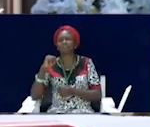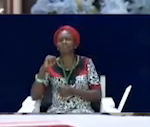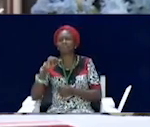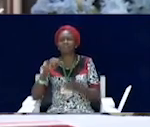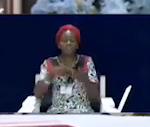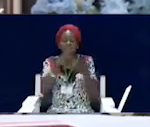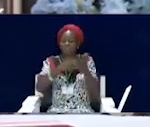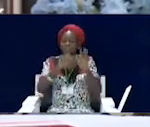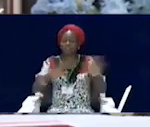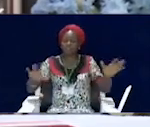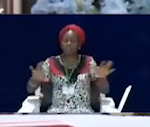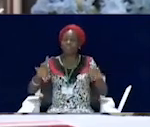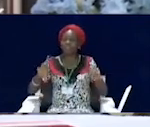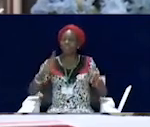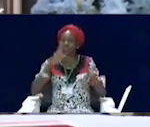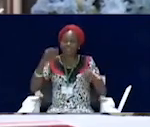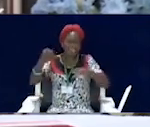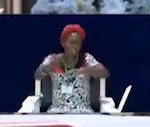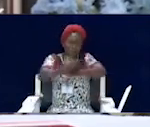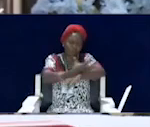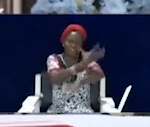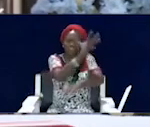These children are inspired.